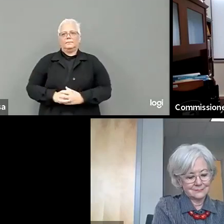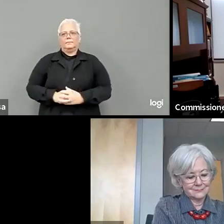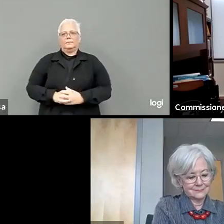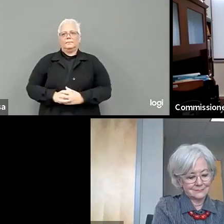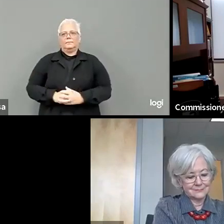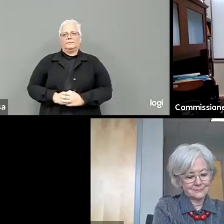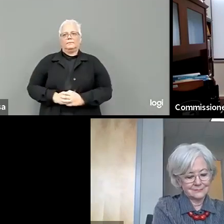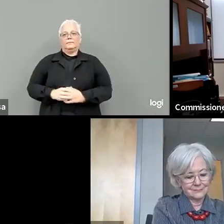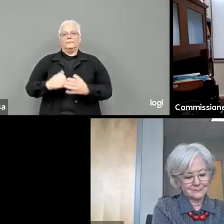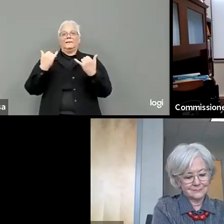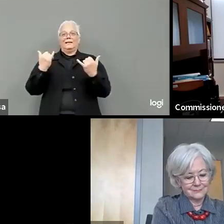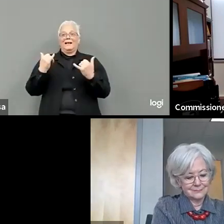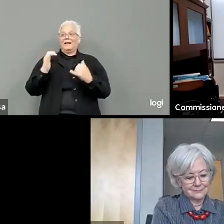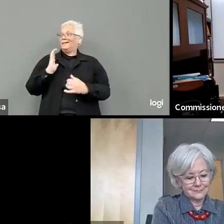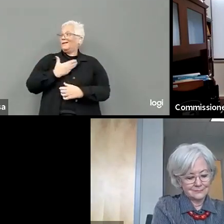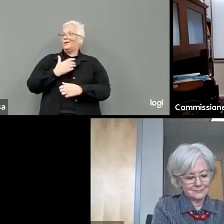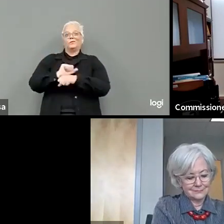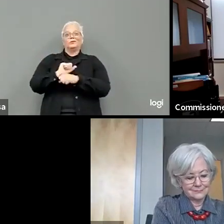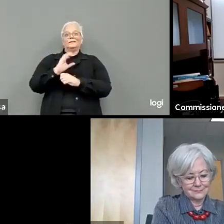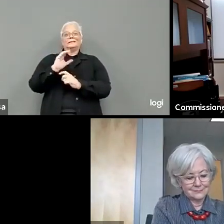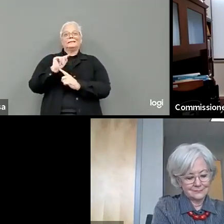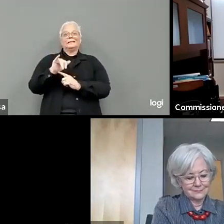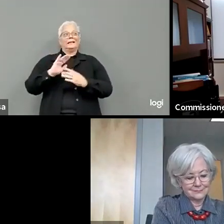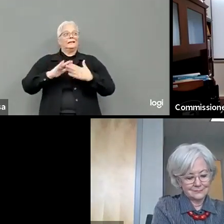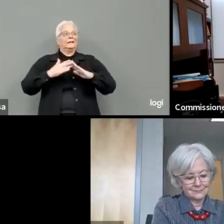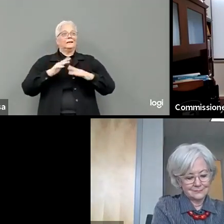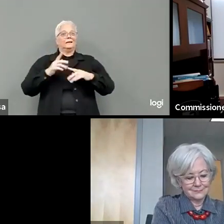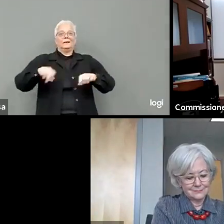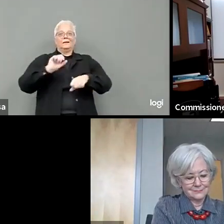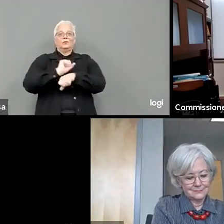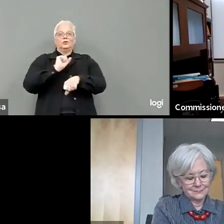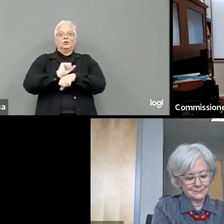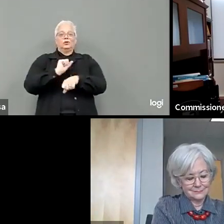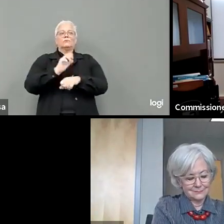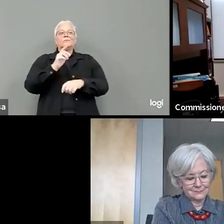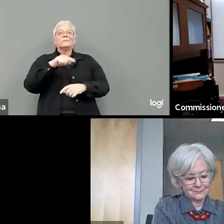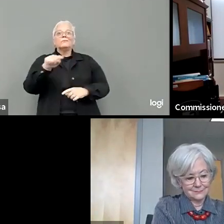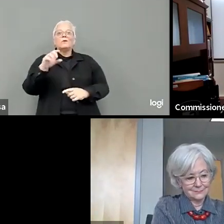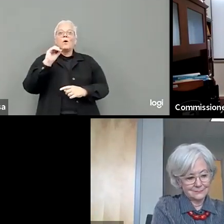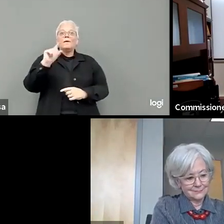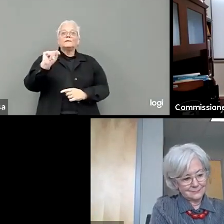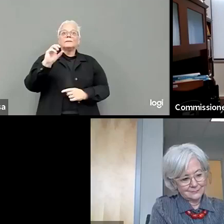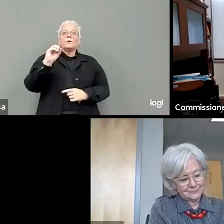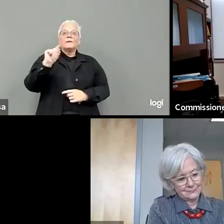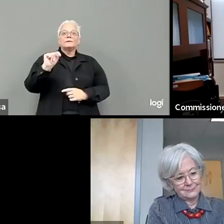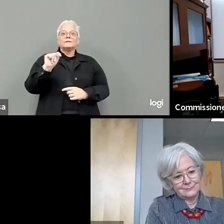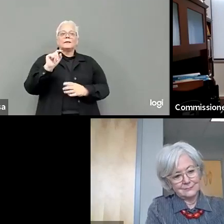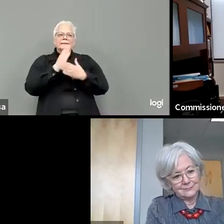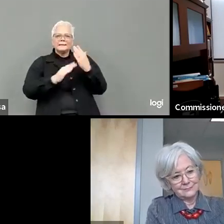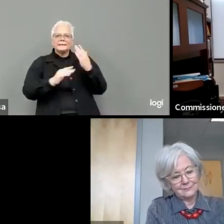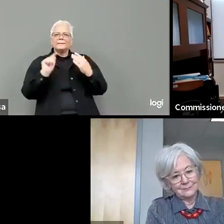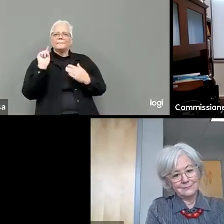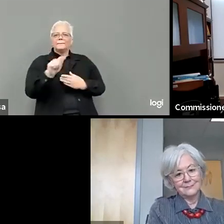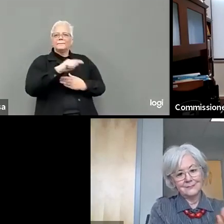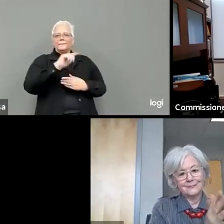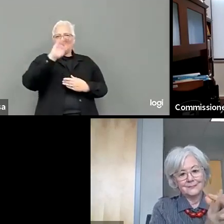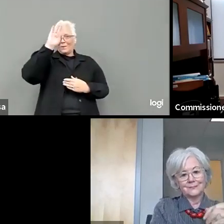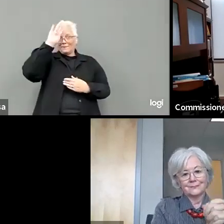have, in particular, public safety personnel who are quarantined due to the virus. We